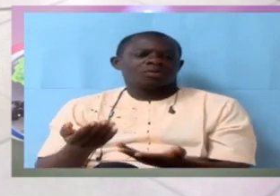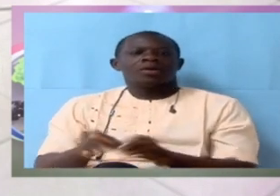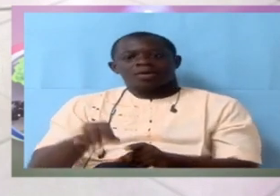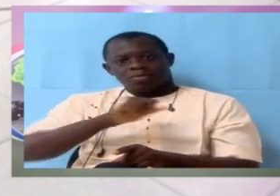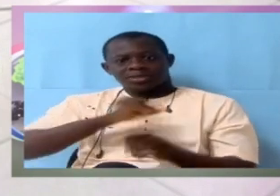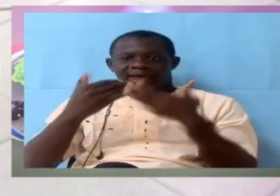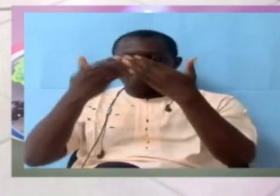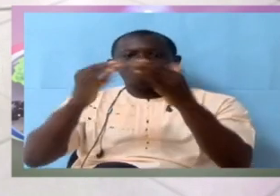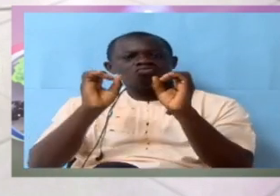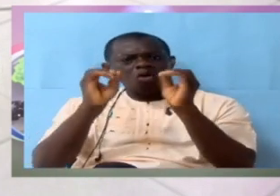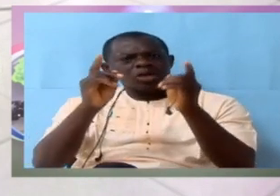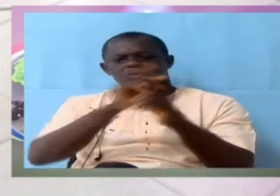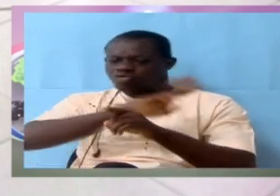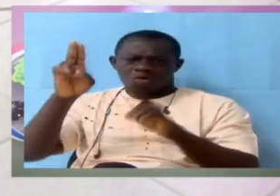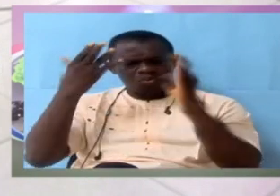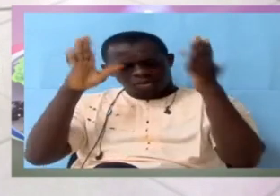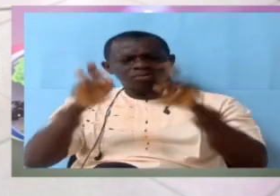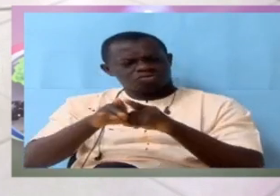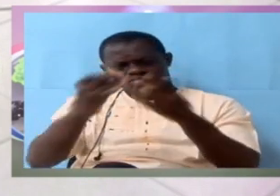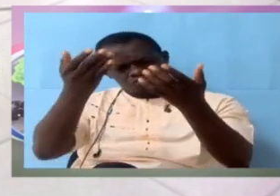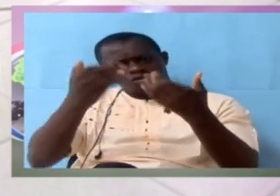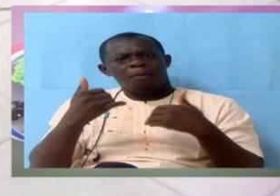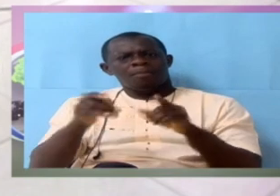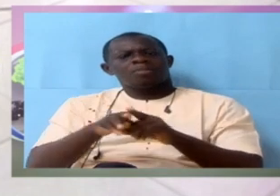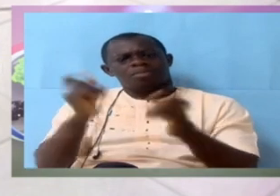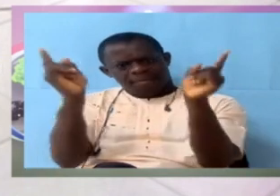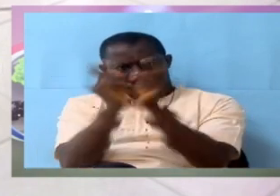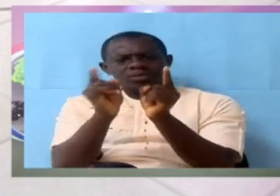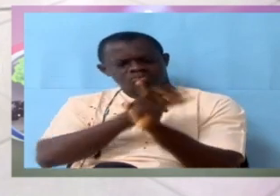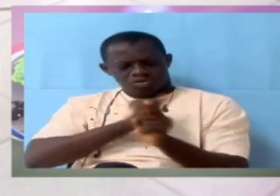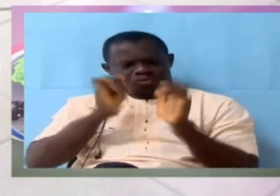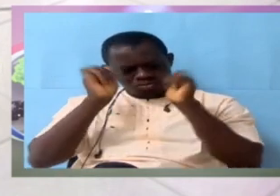He told me, okay, you can come. There will be no problem. You will be able to enroll.